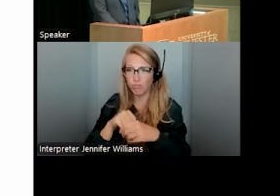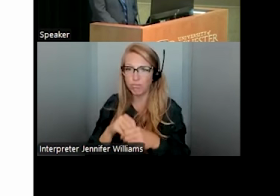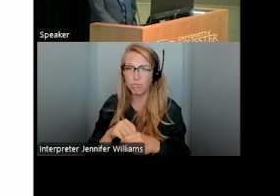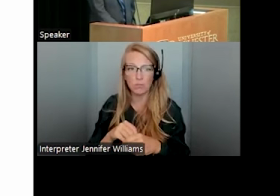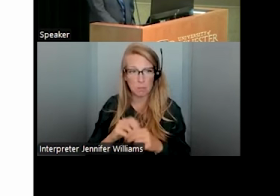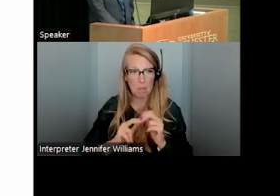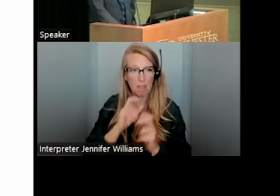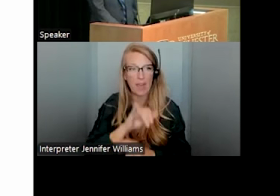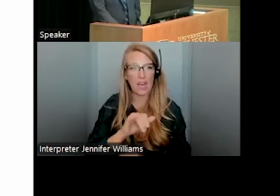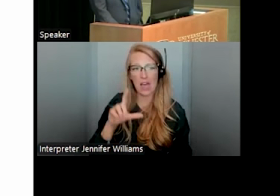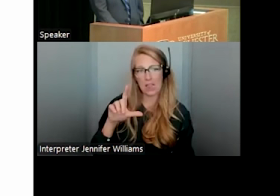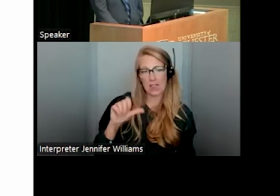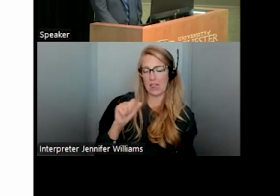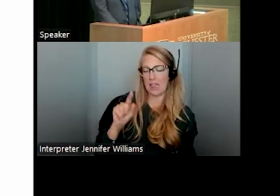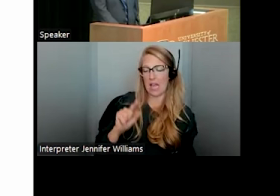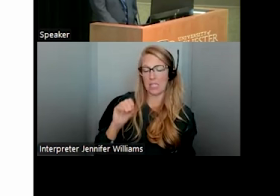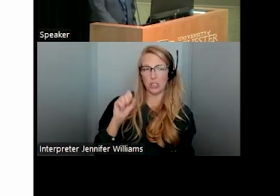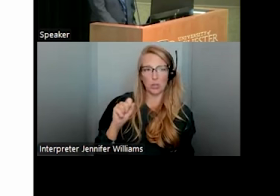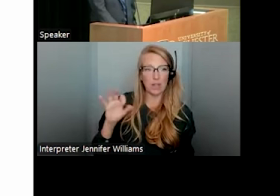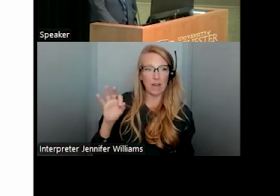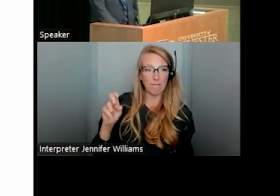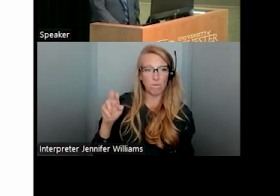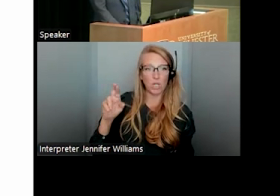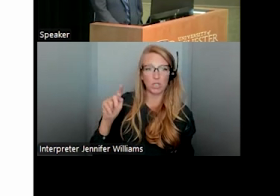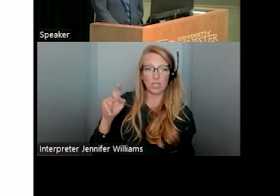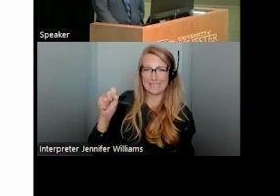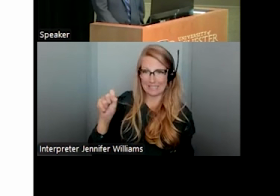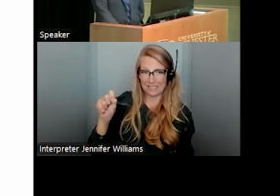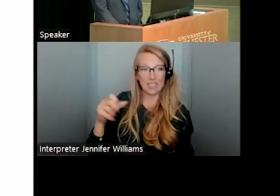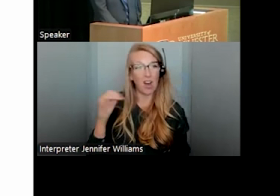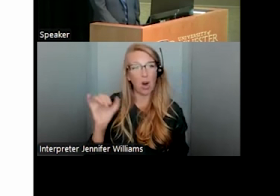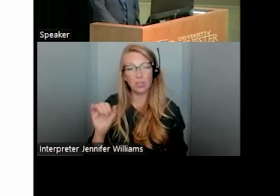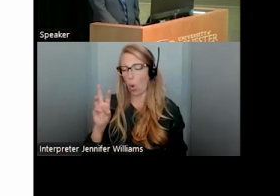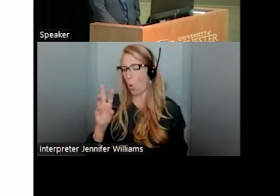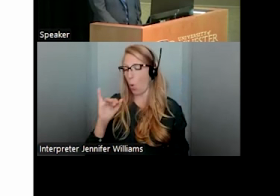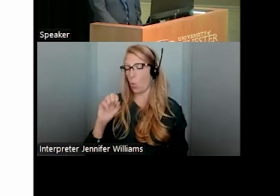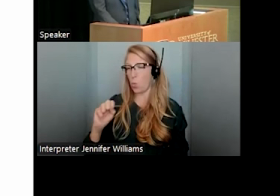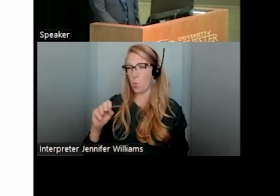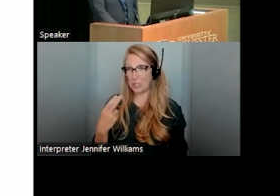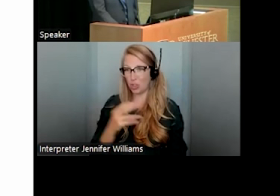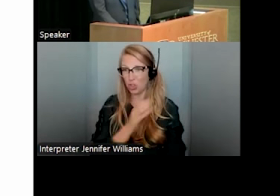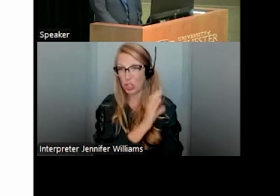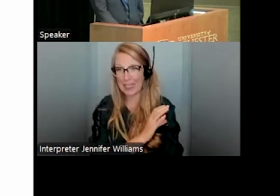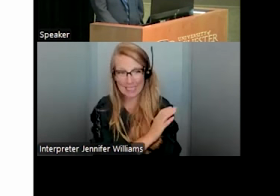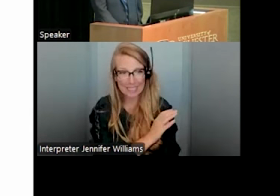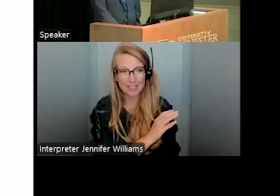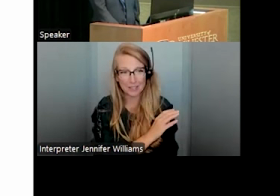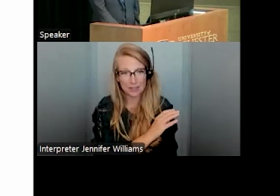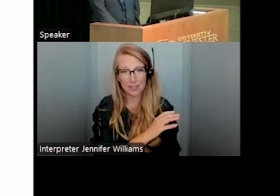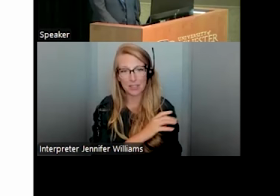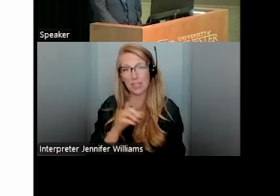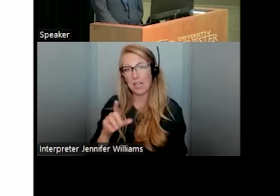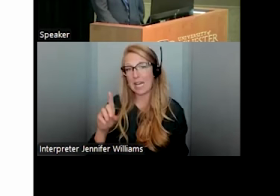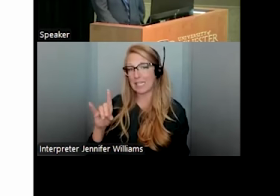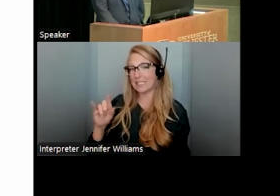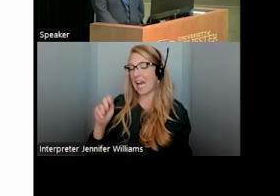Fertes and also Wish Clinic, you know, unfortunately Diane Morse will be changing her primary appointment to public